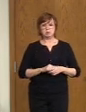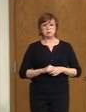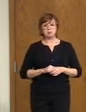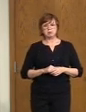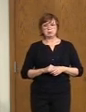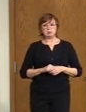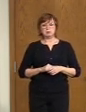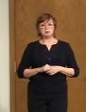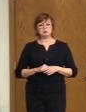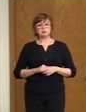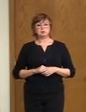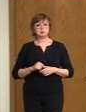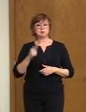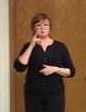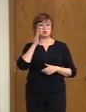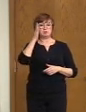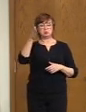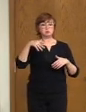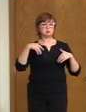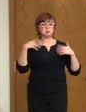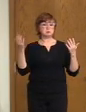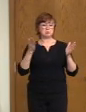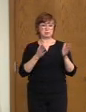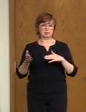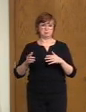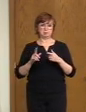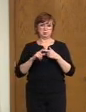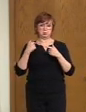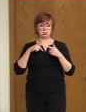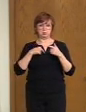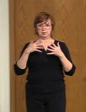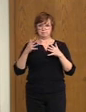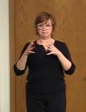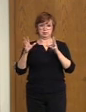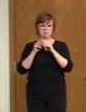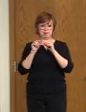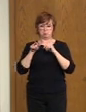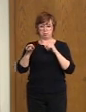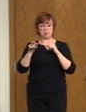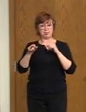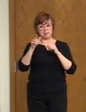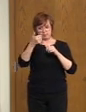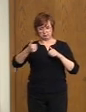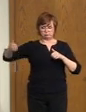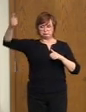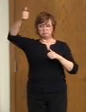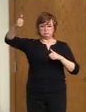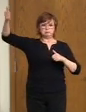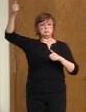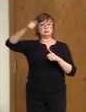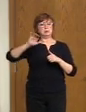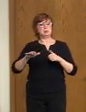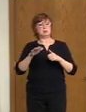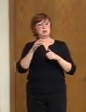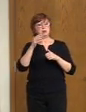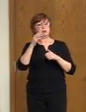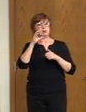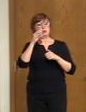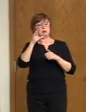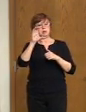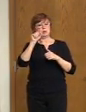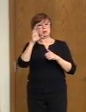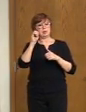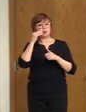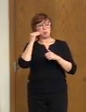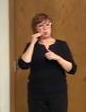Specifically long-term, what are we doing? We have met with the executive leadership team of Extended Care Canada, and we actually have now come to an agreement